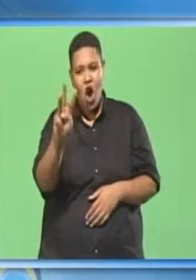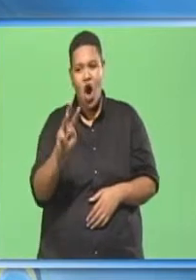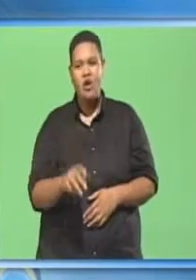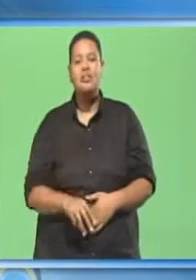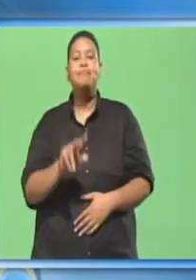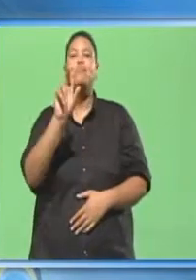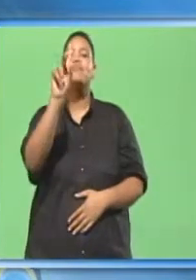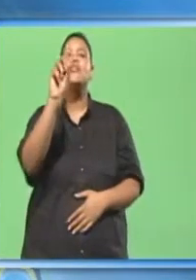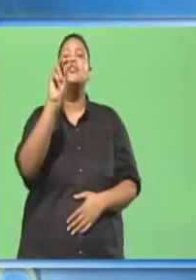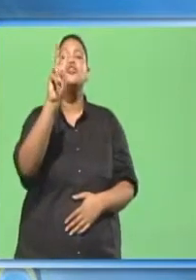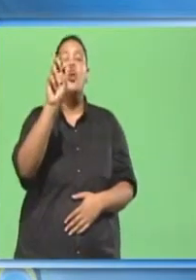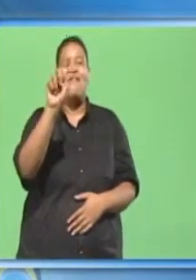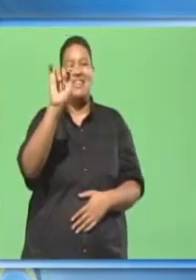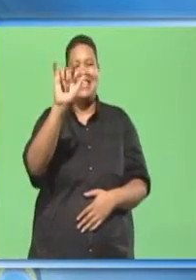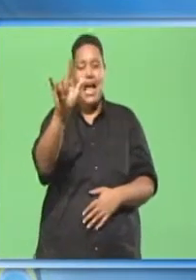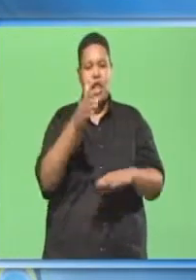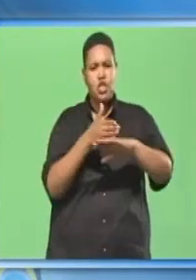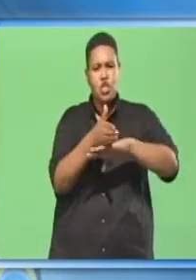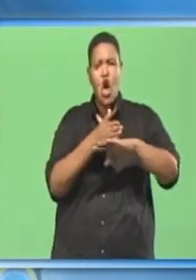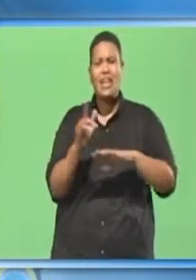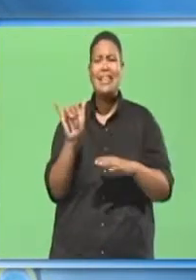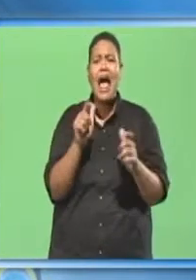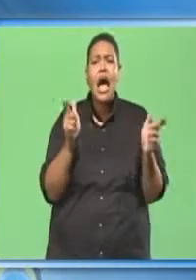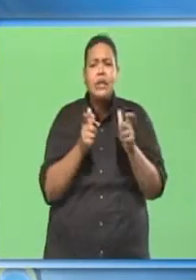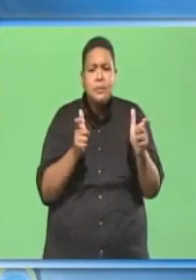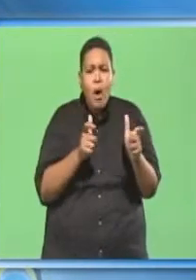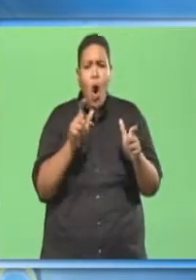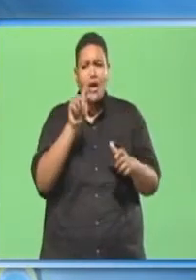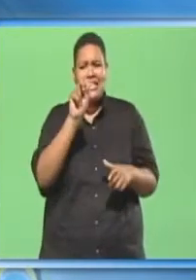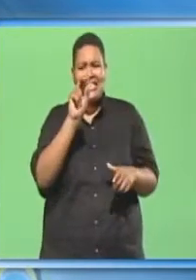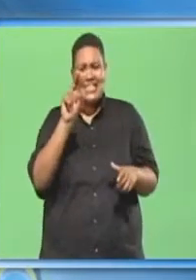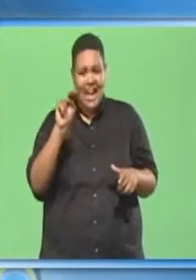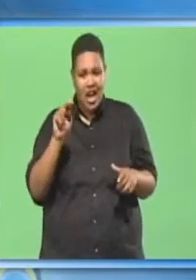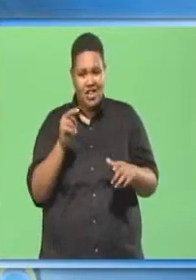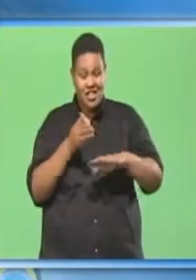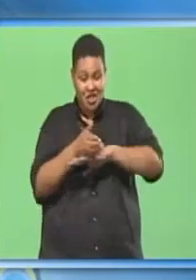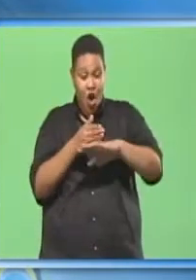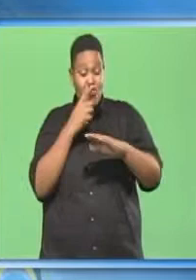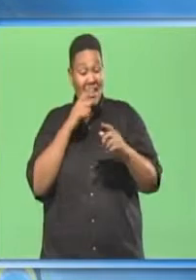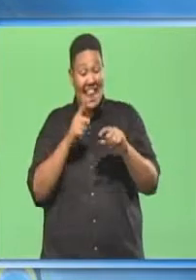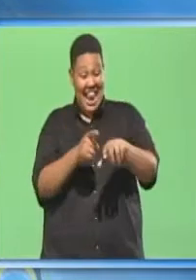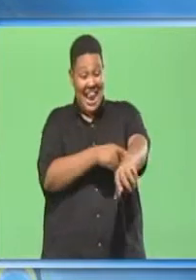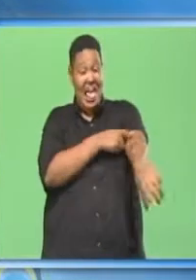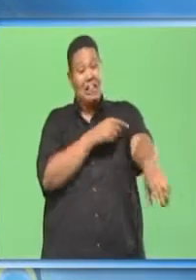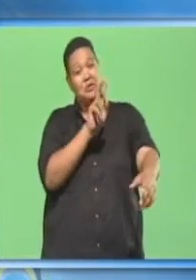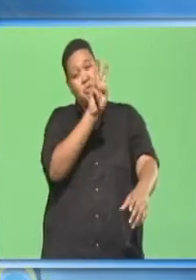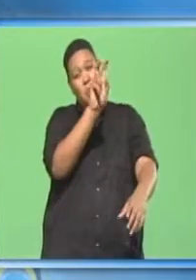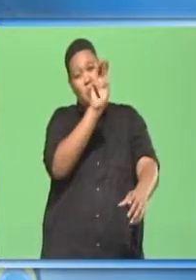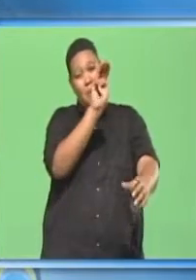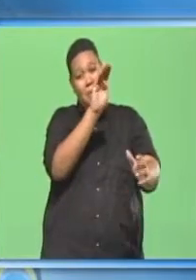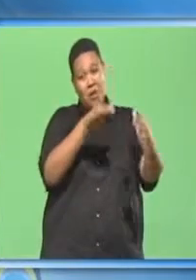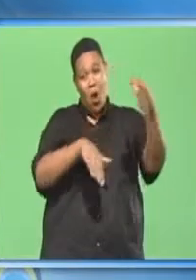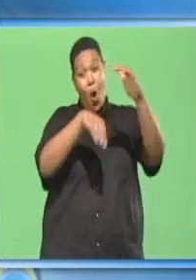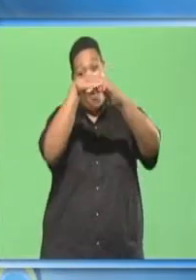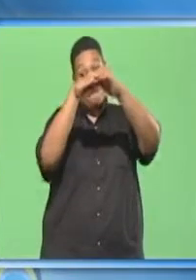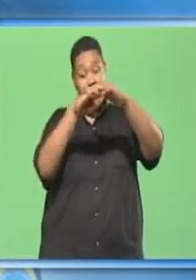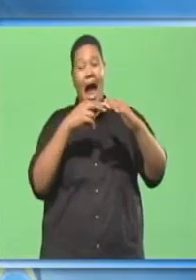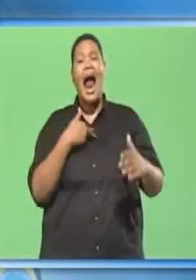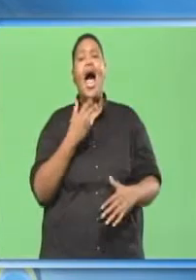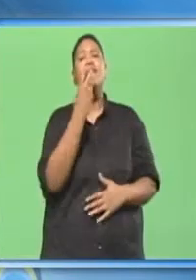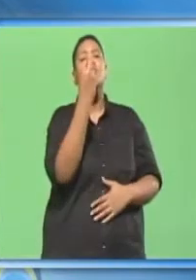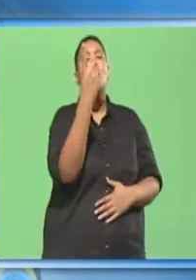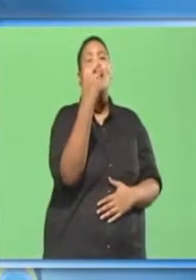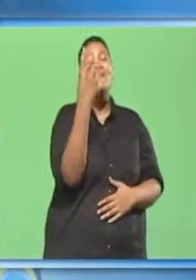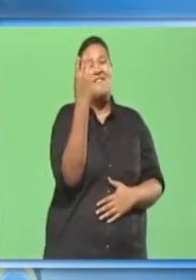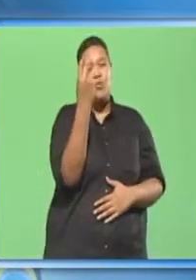Dovetail saws. A dovetail saw is like a small tenon saw. It is available in length up to 200 millimeters and has 12 to